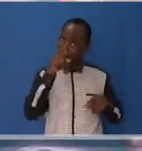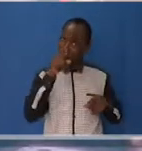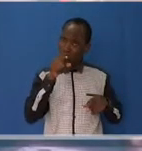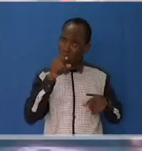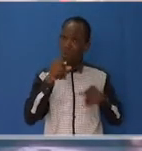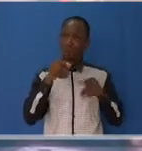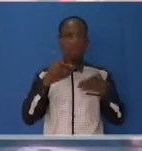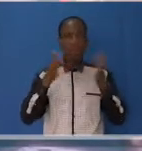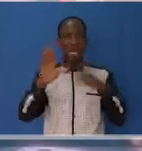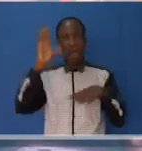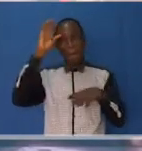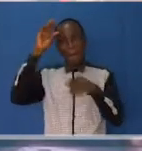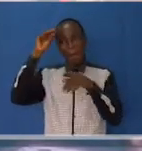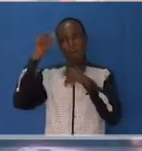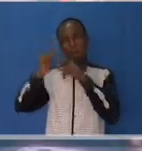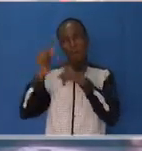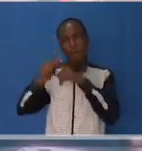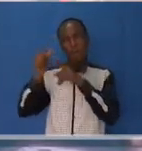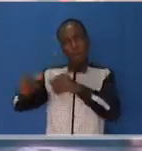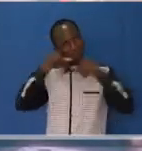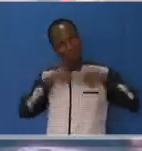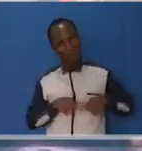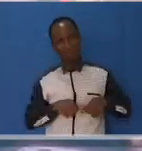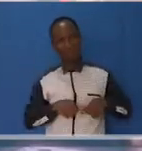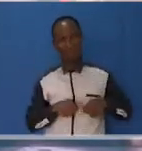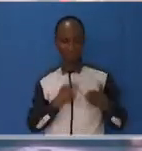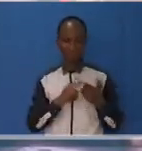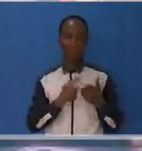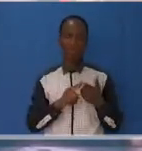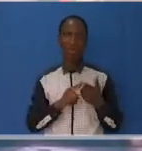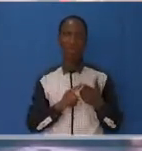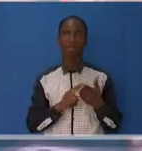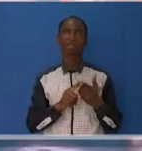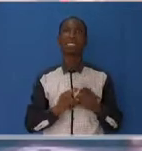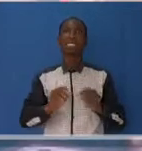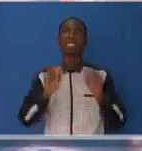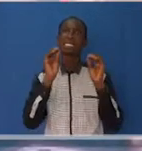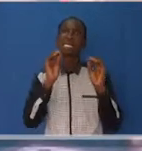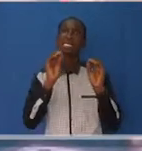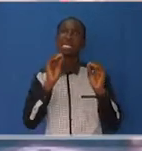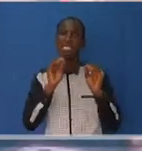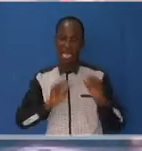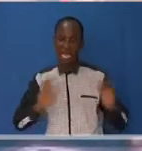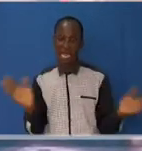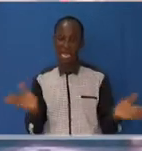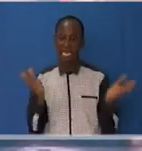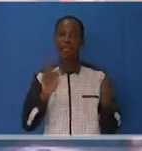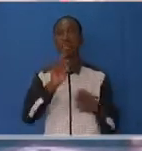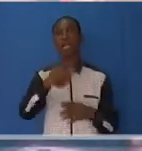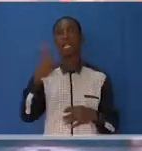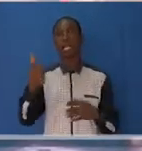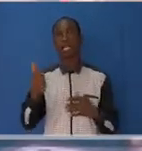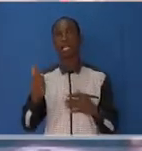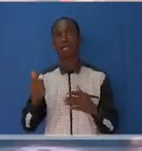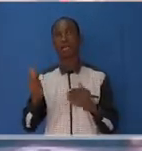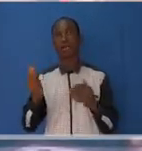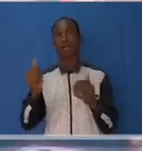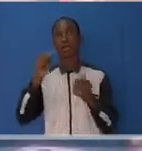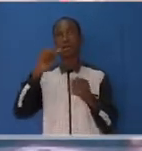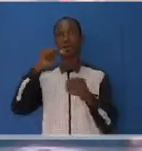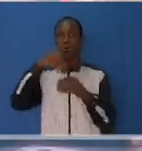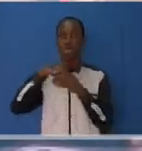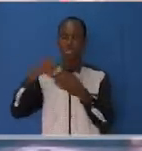dwell in us richly. He says we should teach and admonish one another in psalms and hymns and spiritual